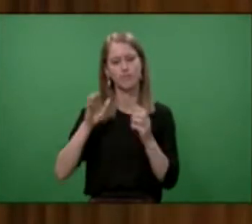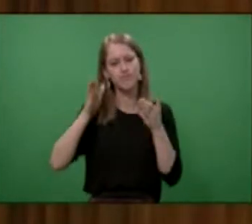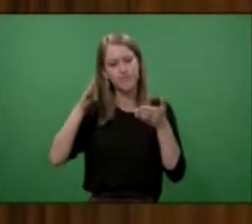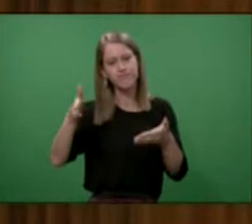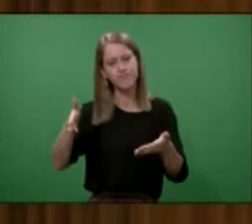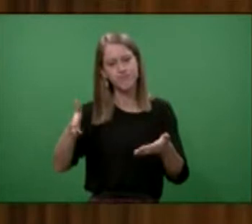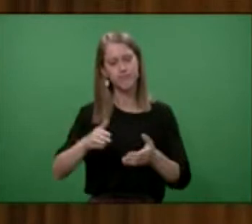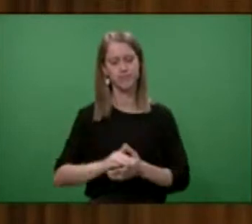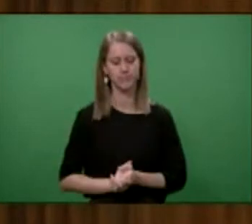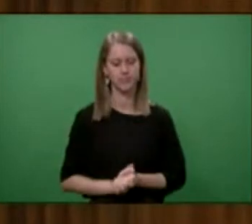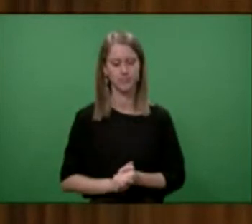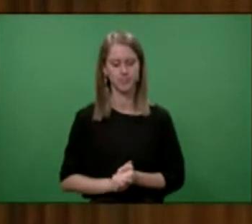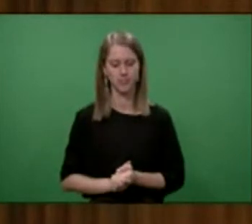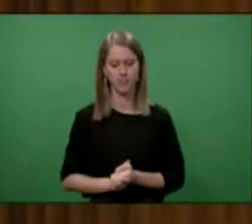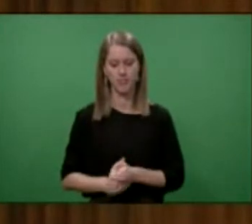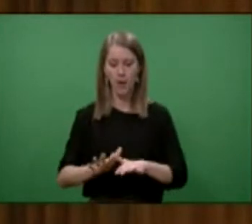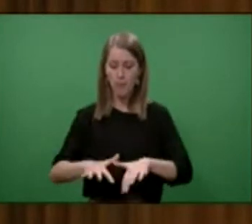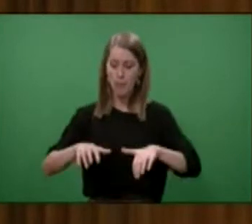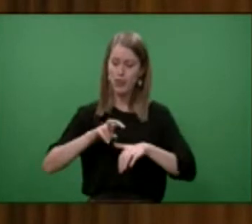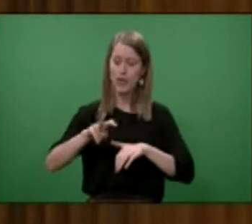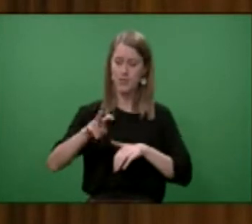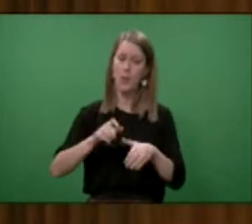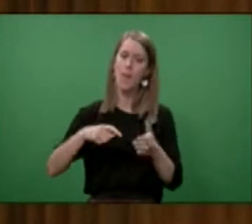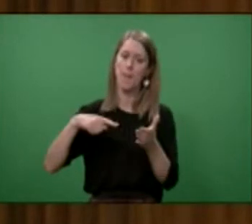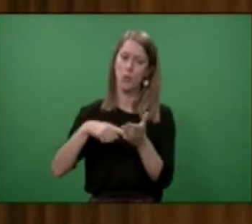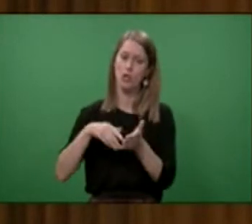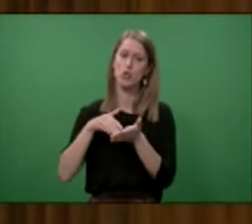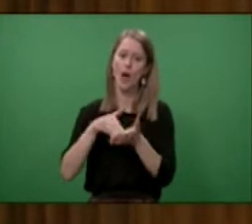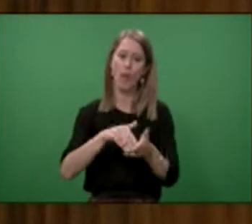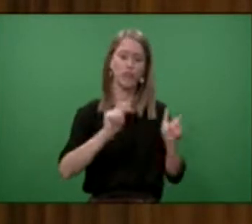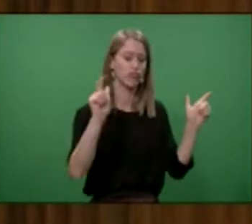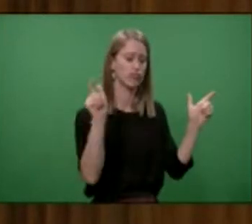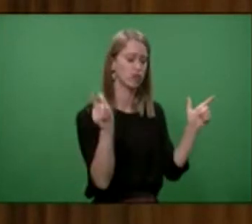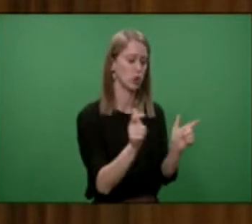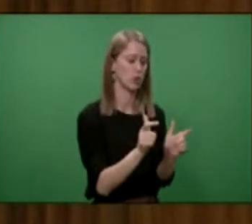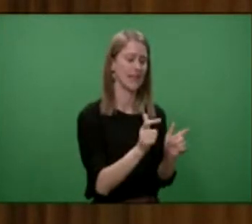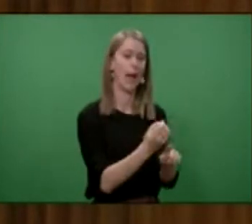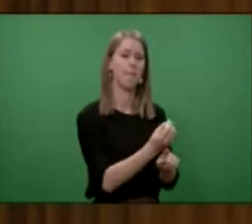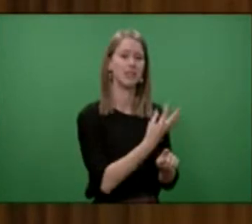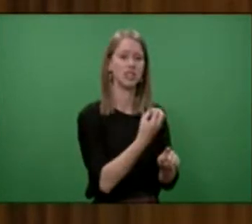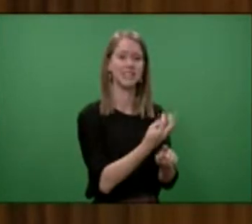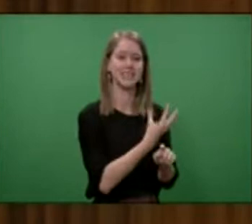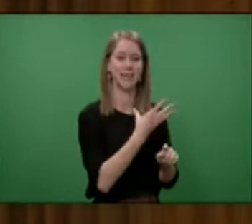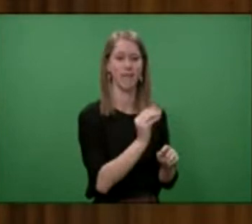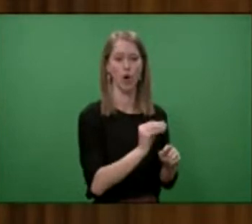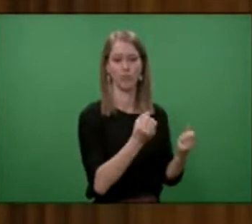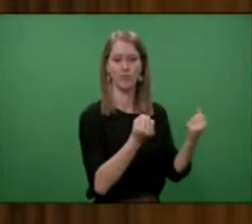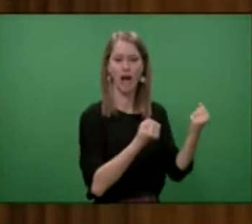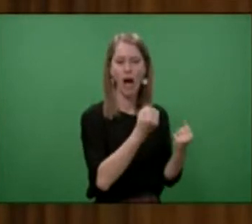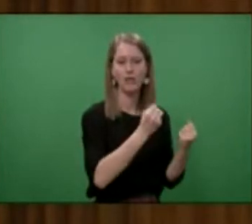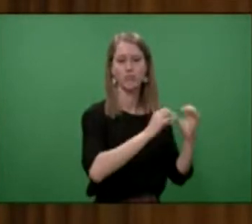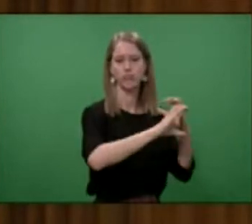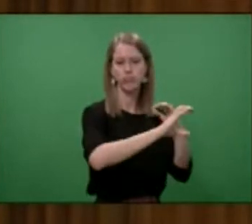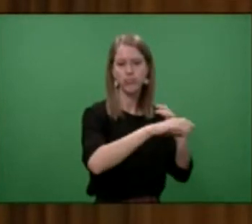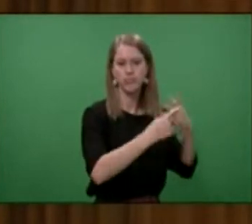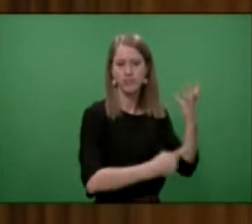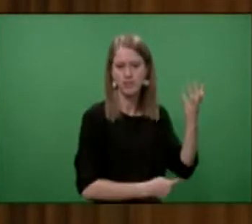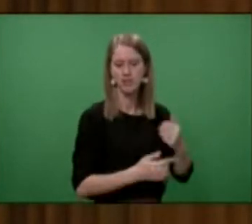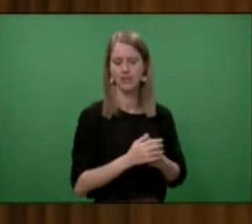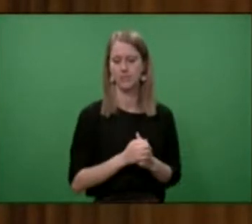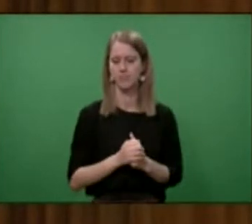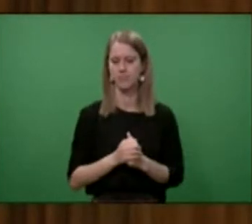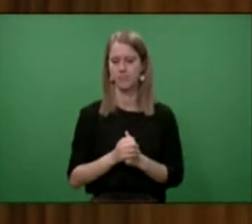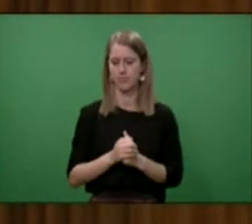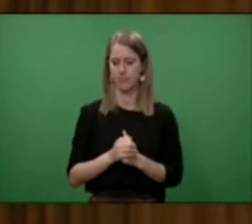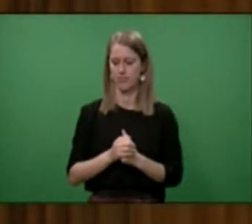Supporting the use of public transport is a key element to reducing New Zealand's transport emissions. Given the importance of